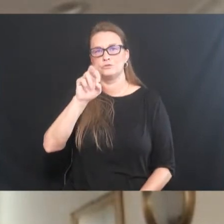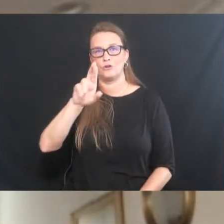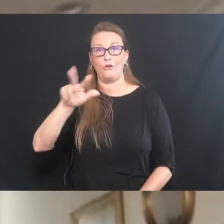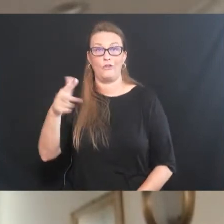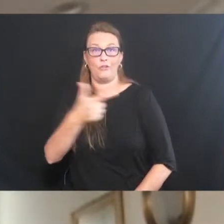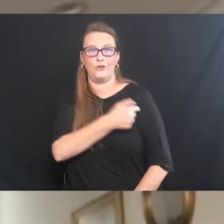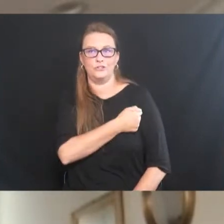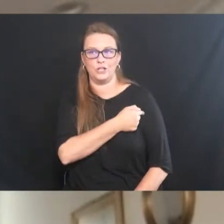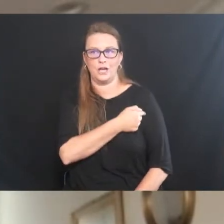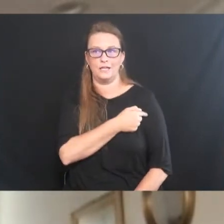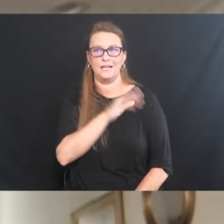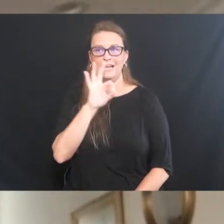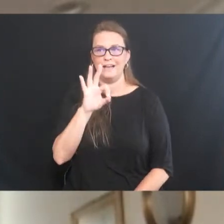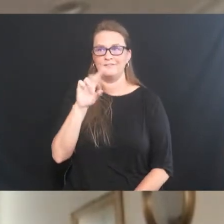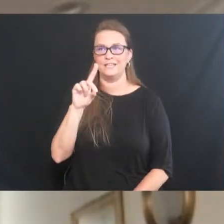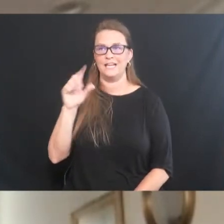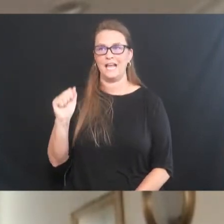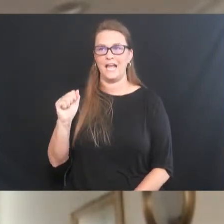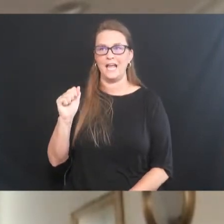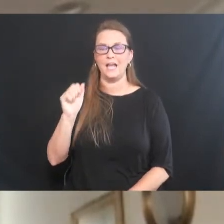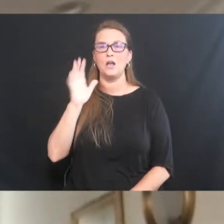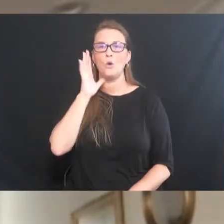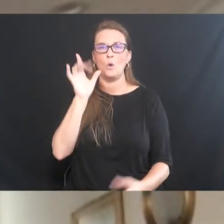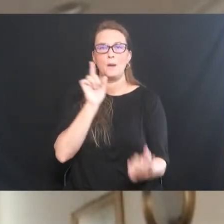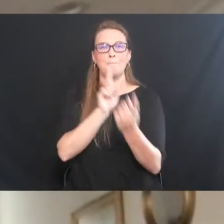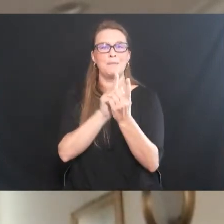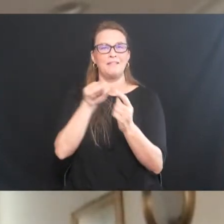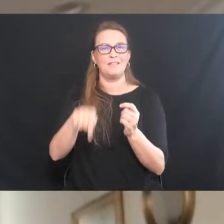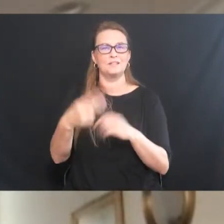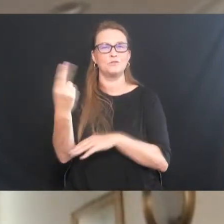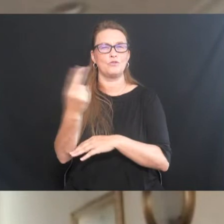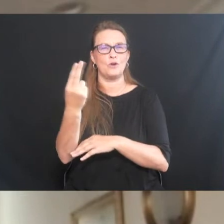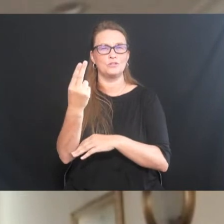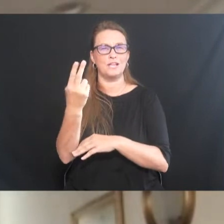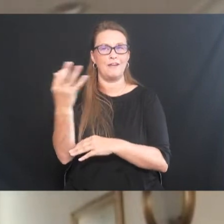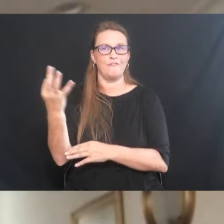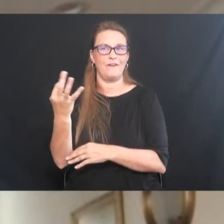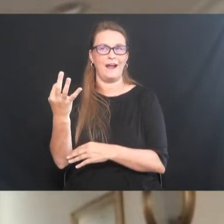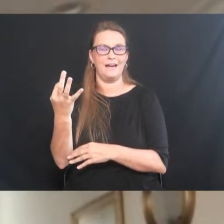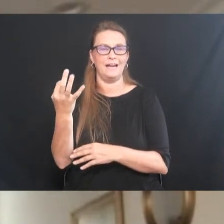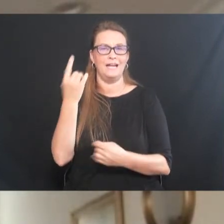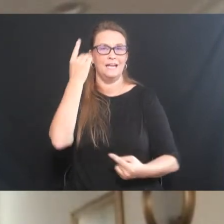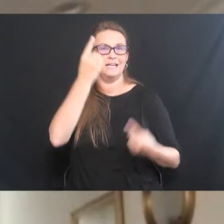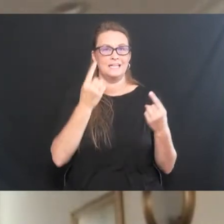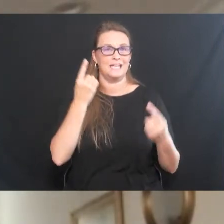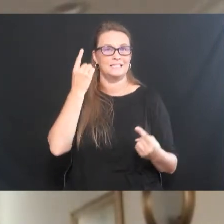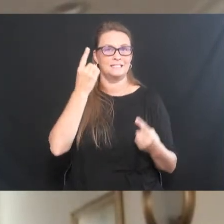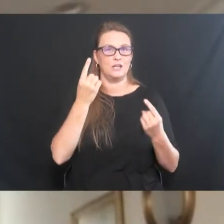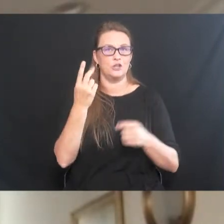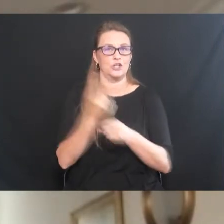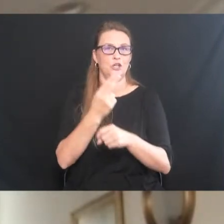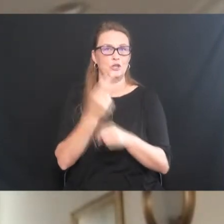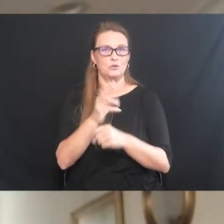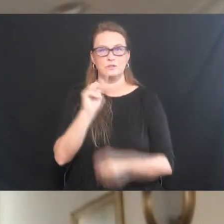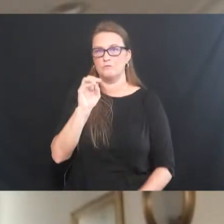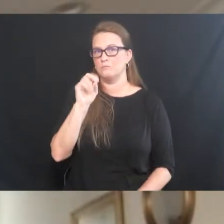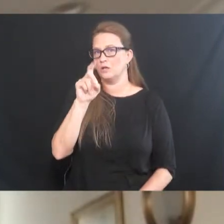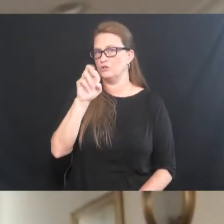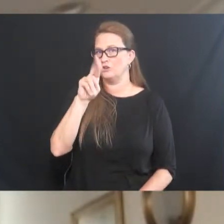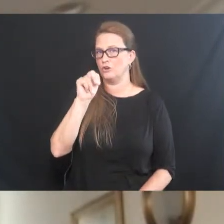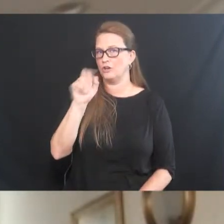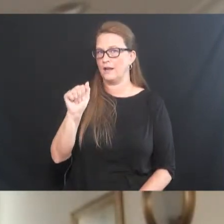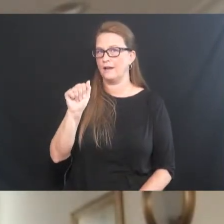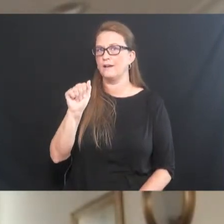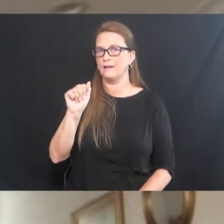The FDA will meet this Thursday and Friday to consider the use of Moderna for